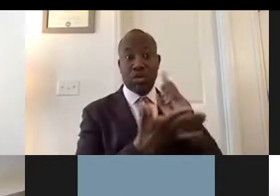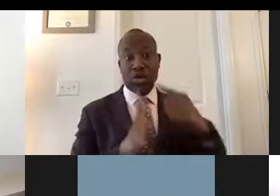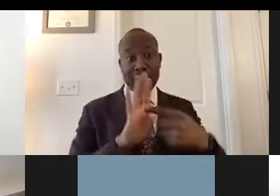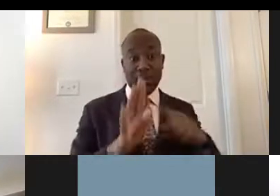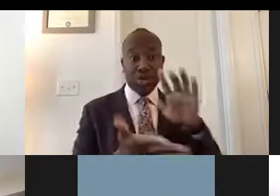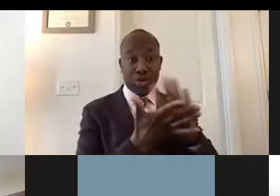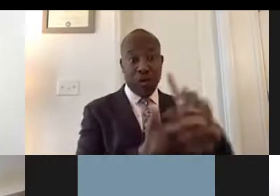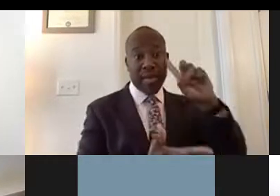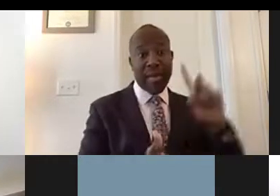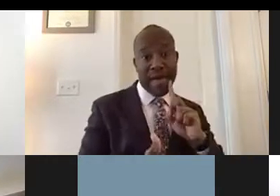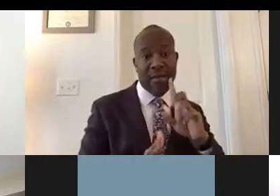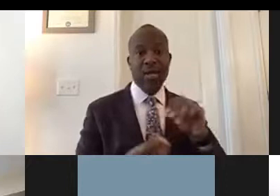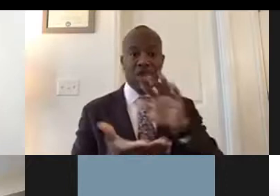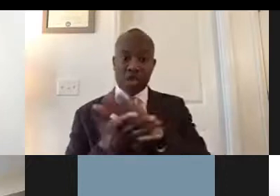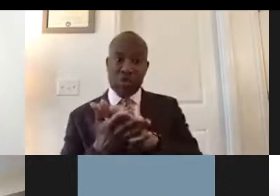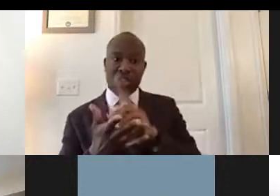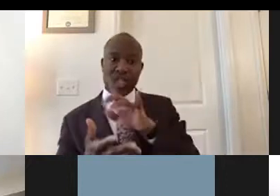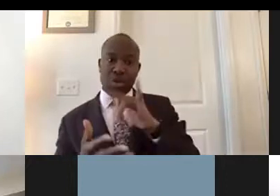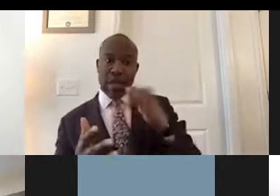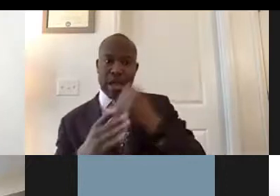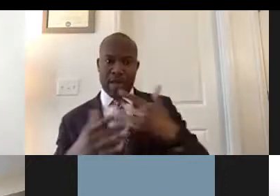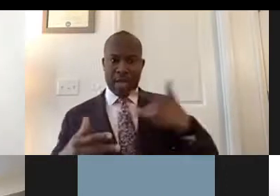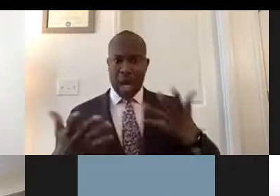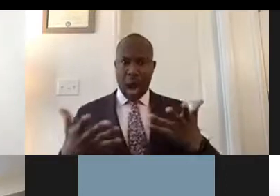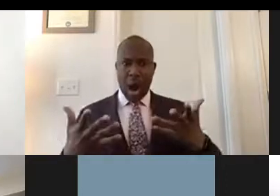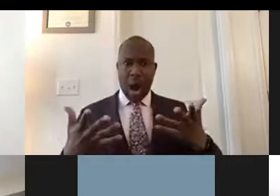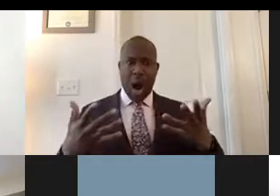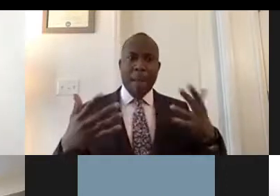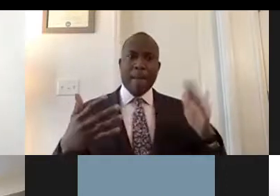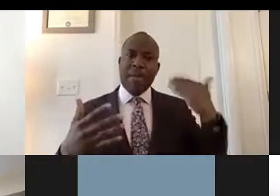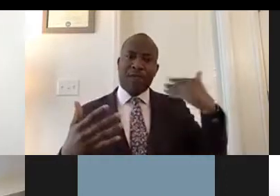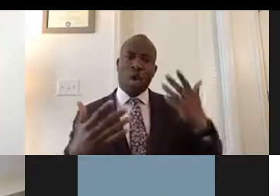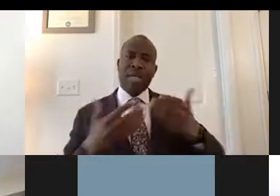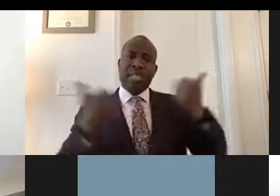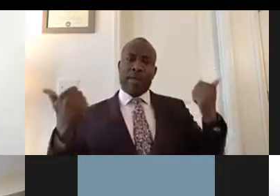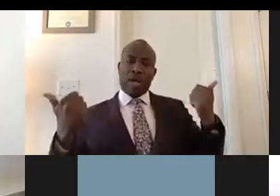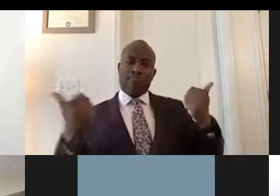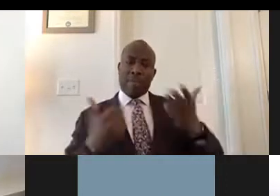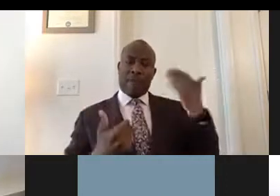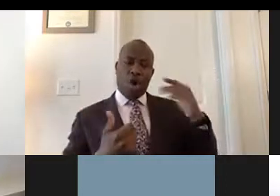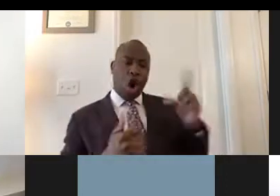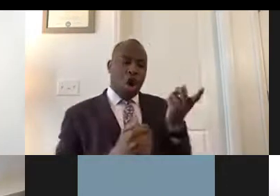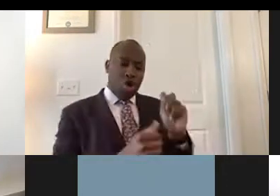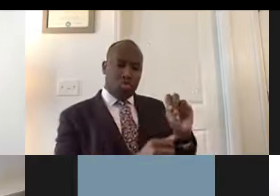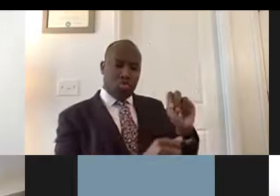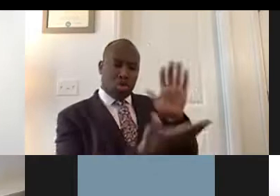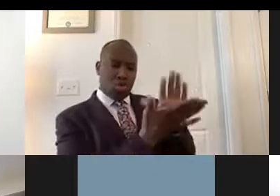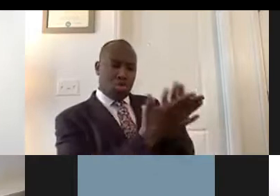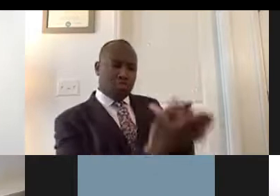of identity for the school, for example, the school for the deaf and the school for visually impaired, where it